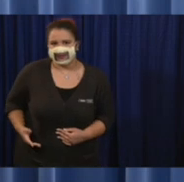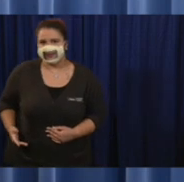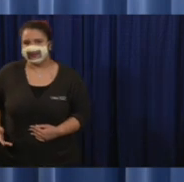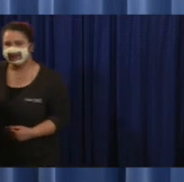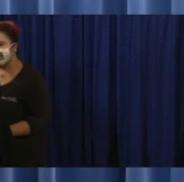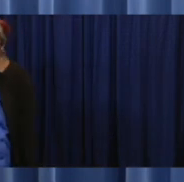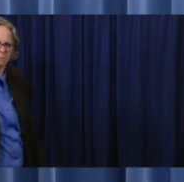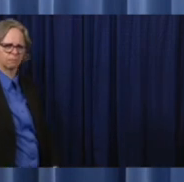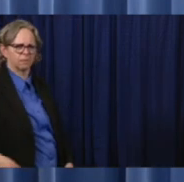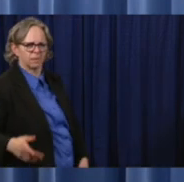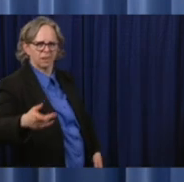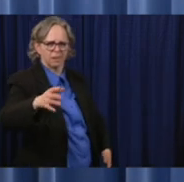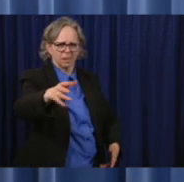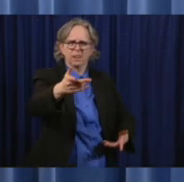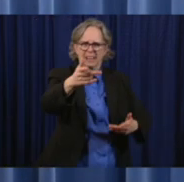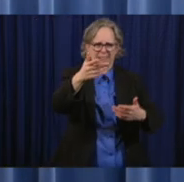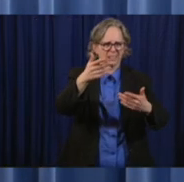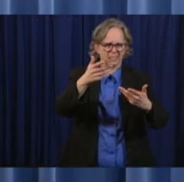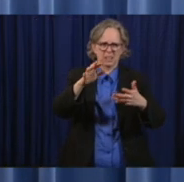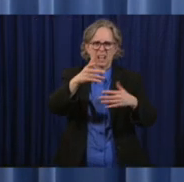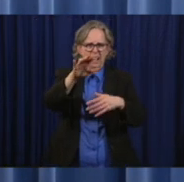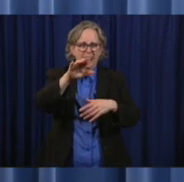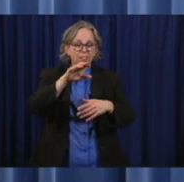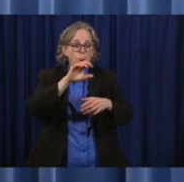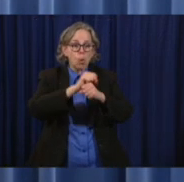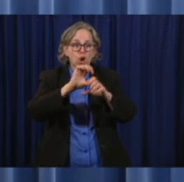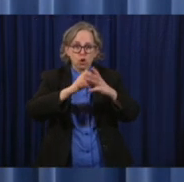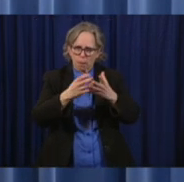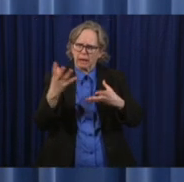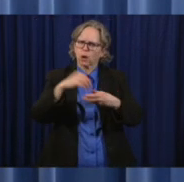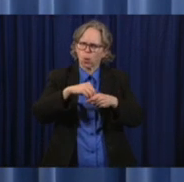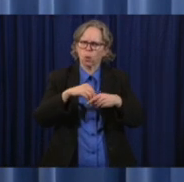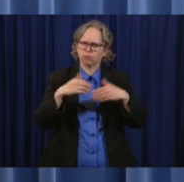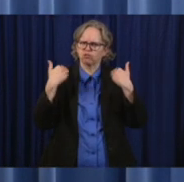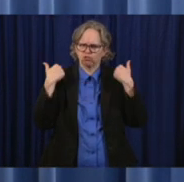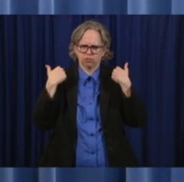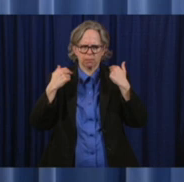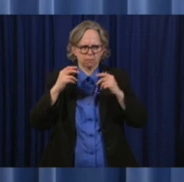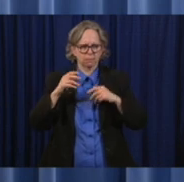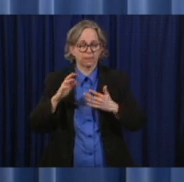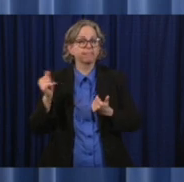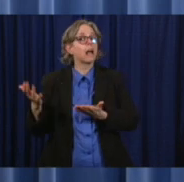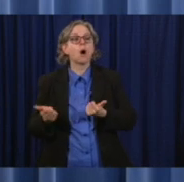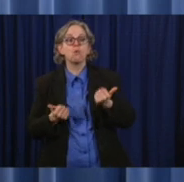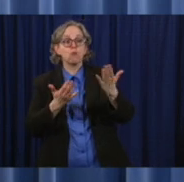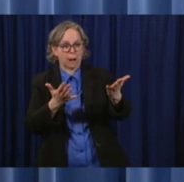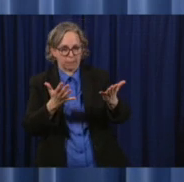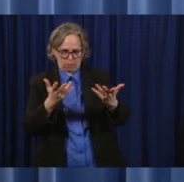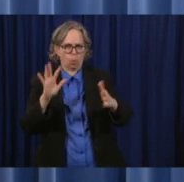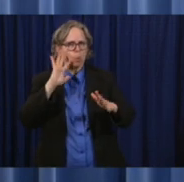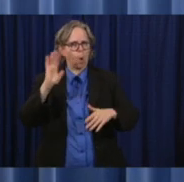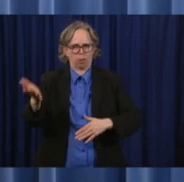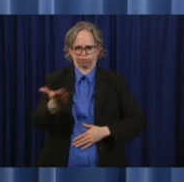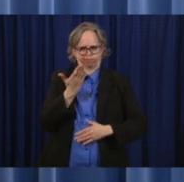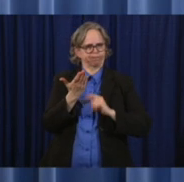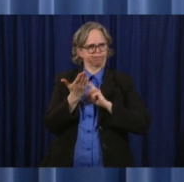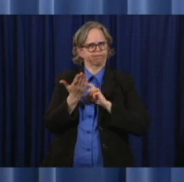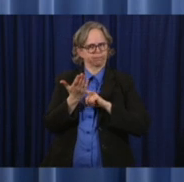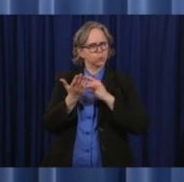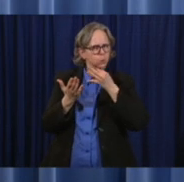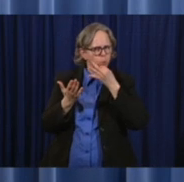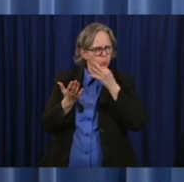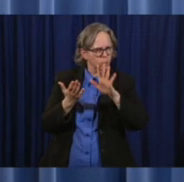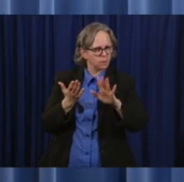shortly. So what we want to do is do this right. We want to make sure that the people who run gyms, at